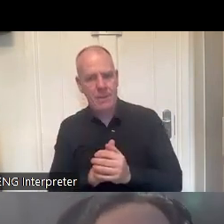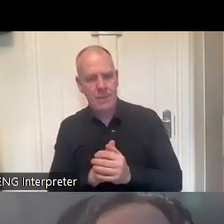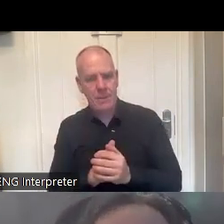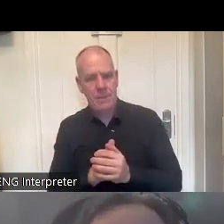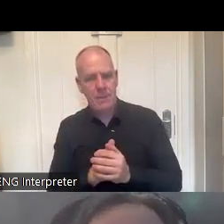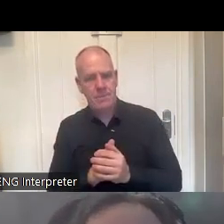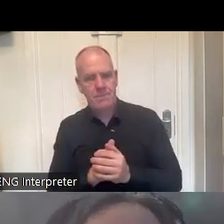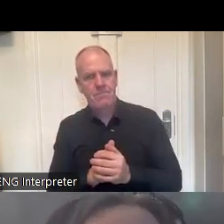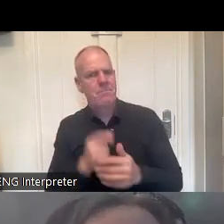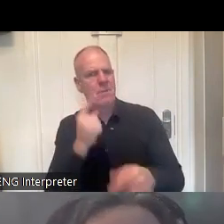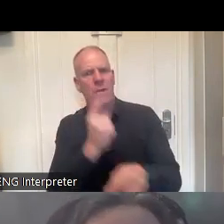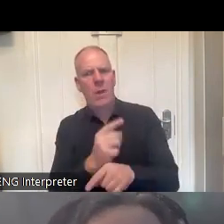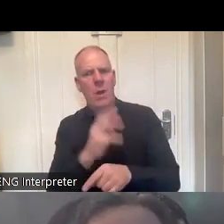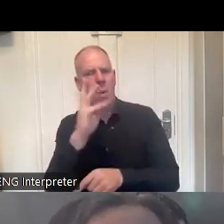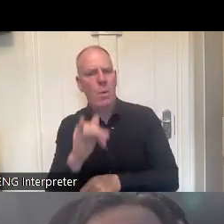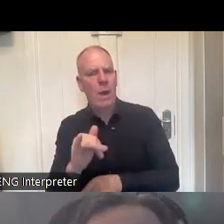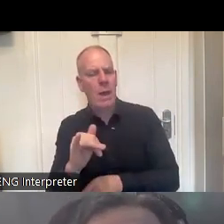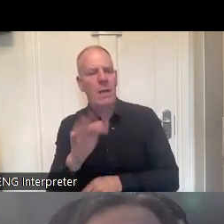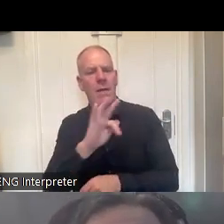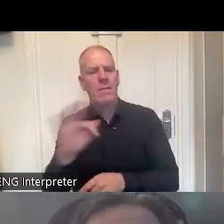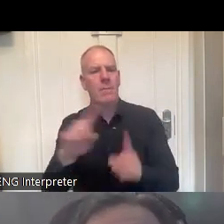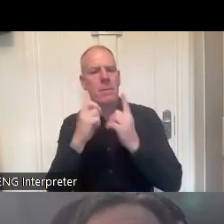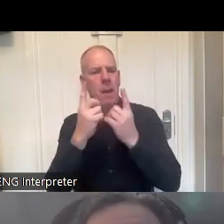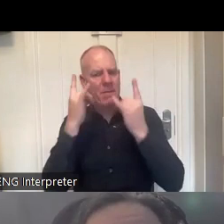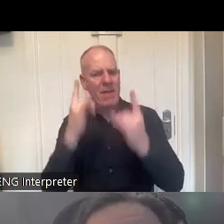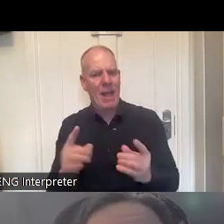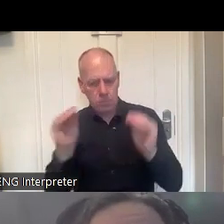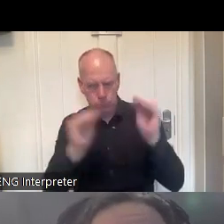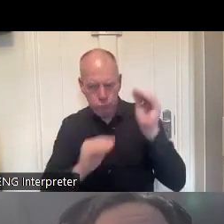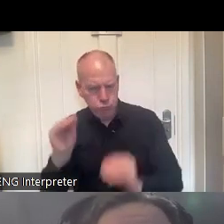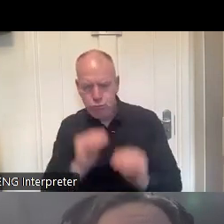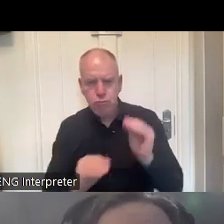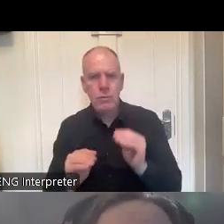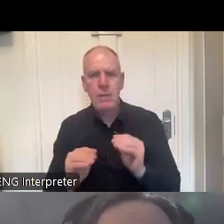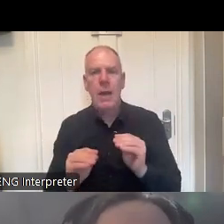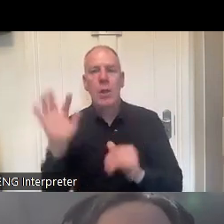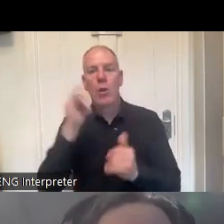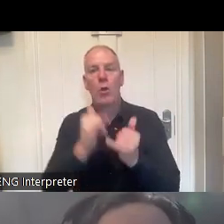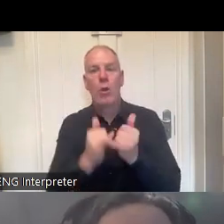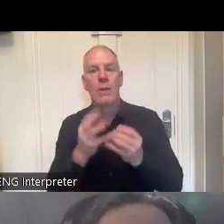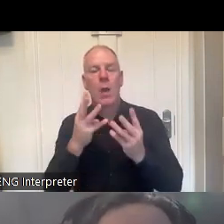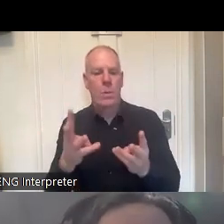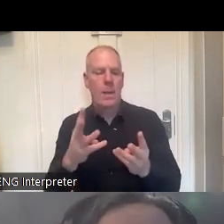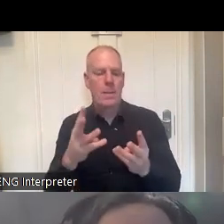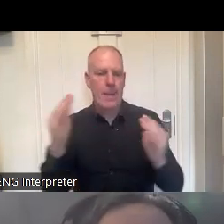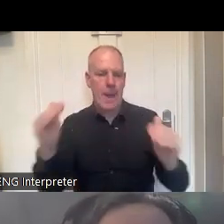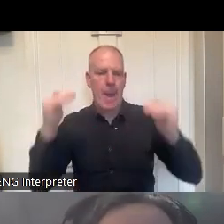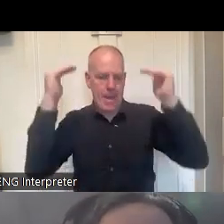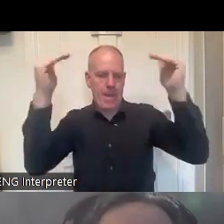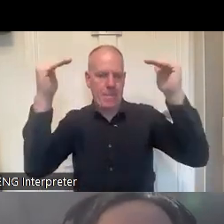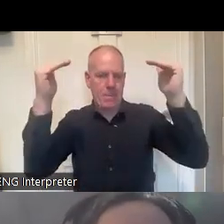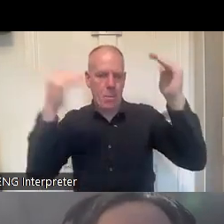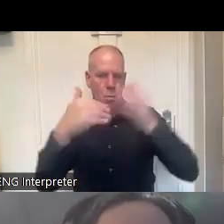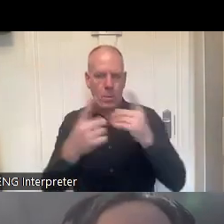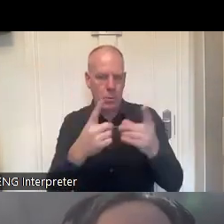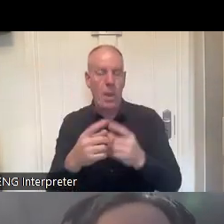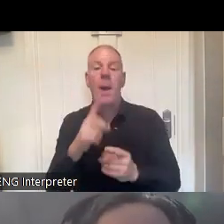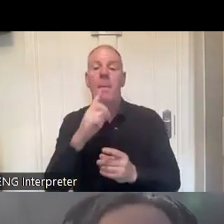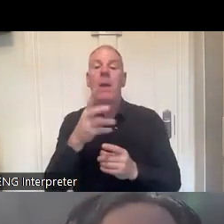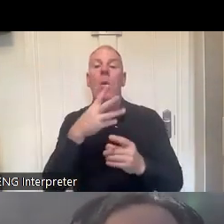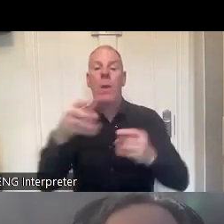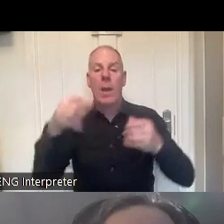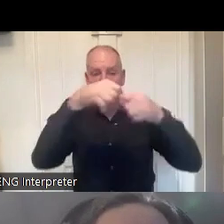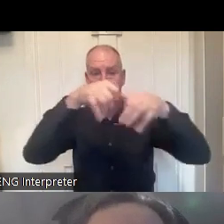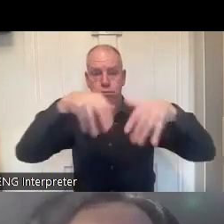has been developed mainly in the Department of Health and is likely to be quite high level in that regard, but will take